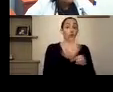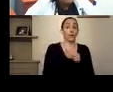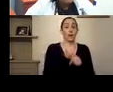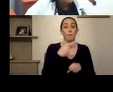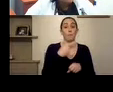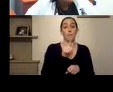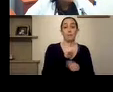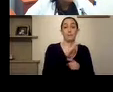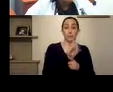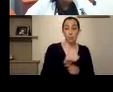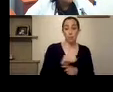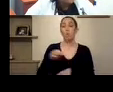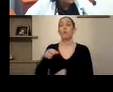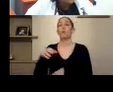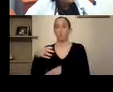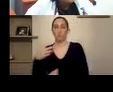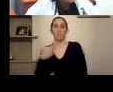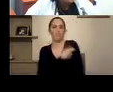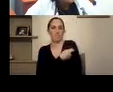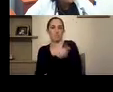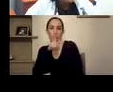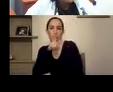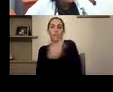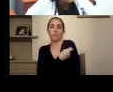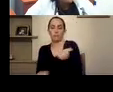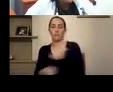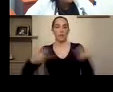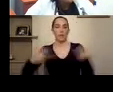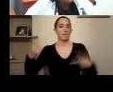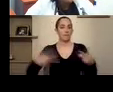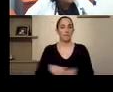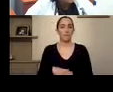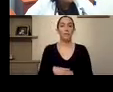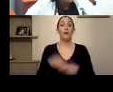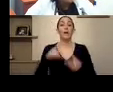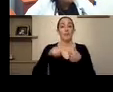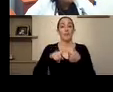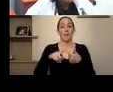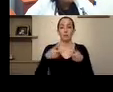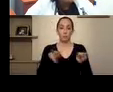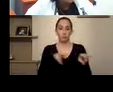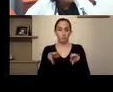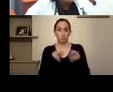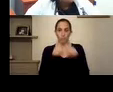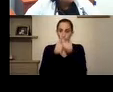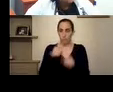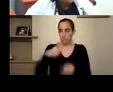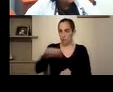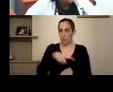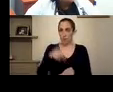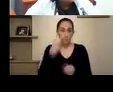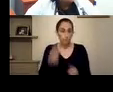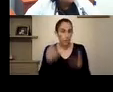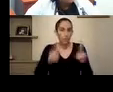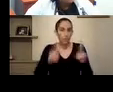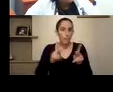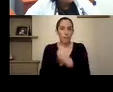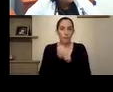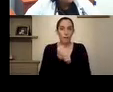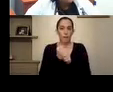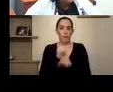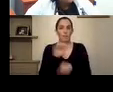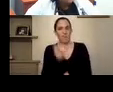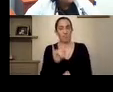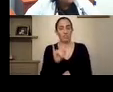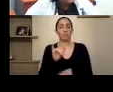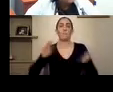arm, half in the vaccine arm. And then you do illness surveillance, and you see how many people got infected in the placebo arm versus